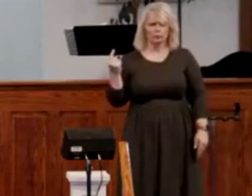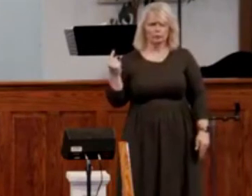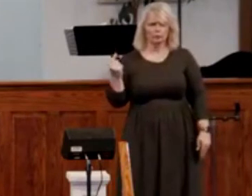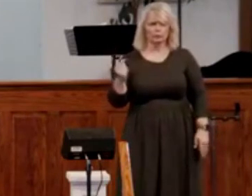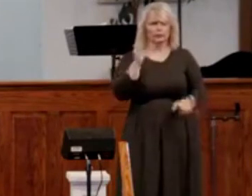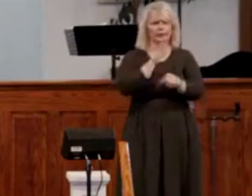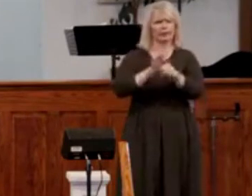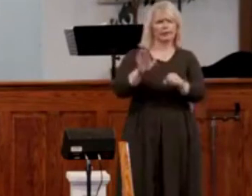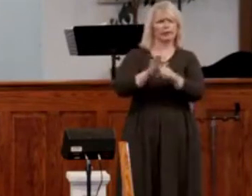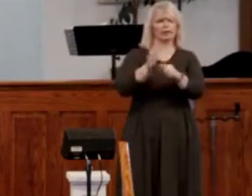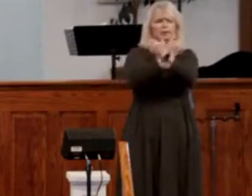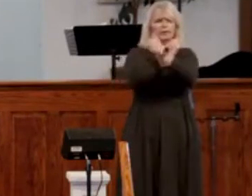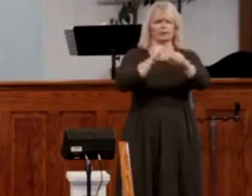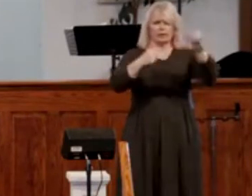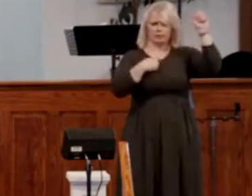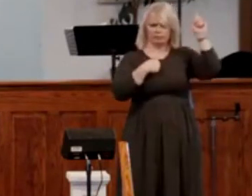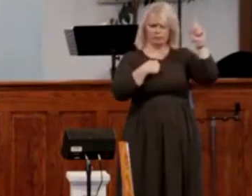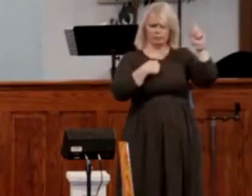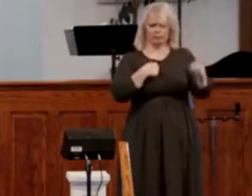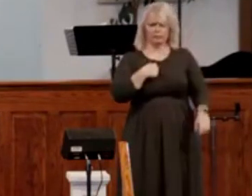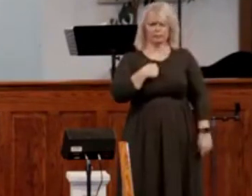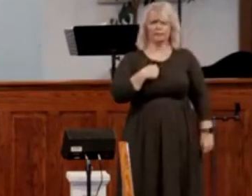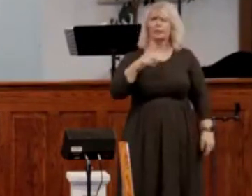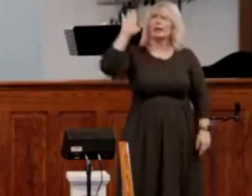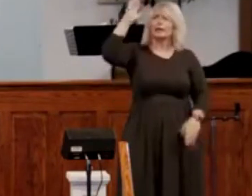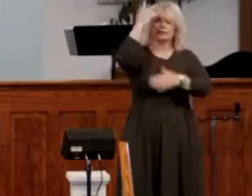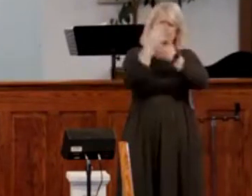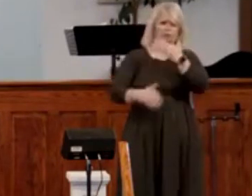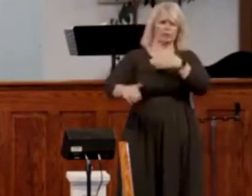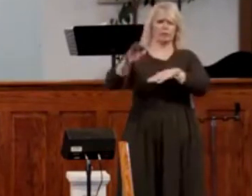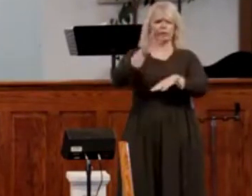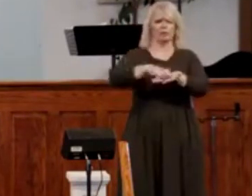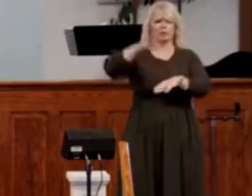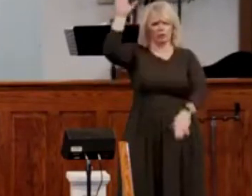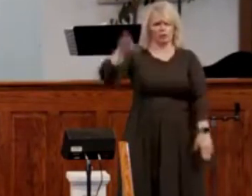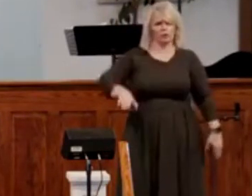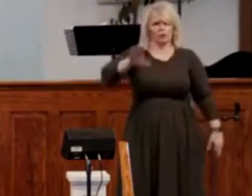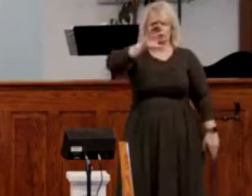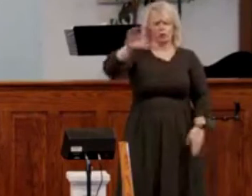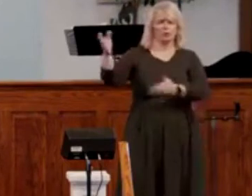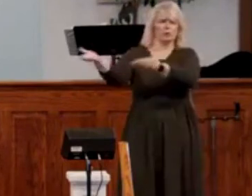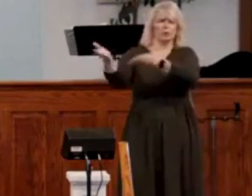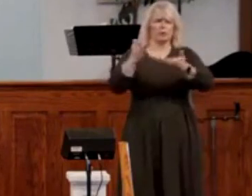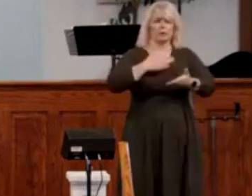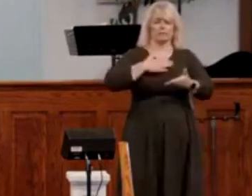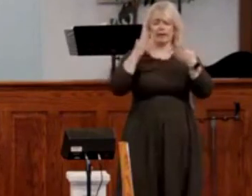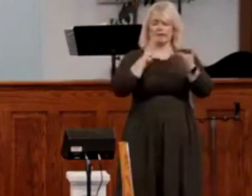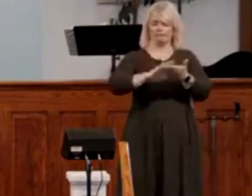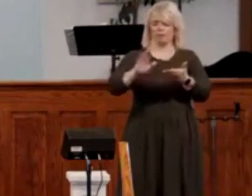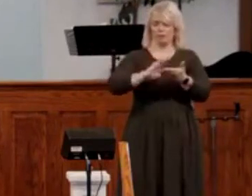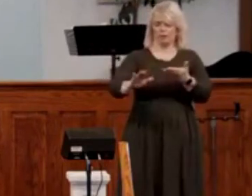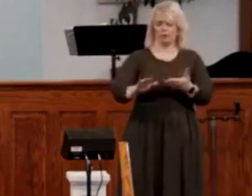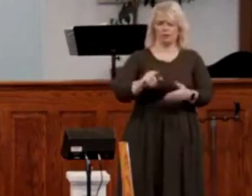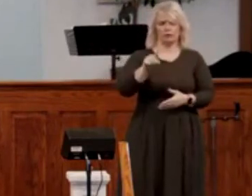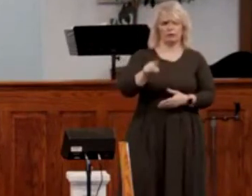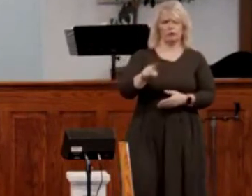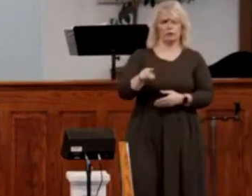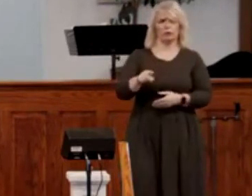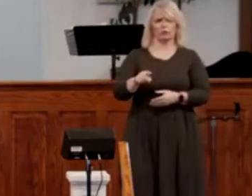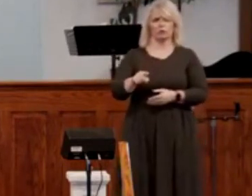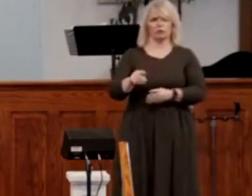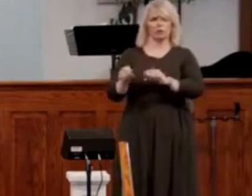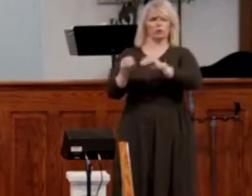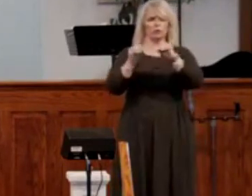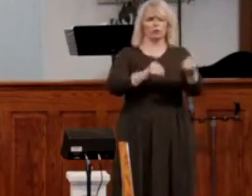is enough to save me? His blood on the cross brings about my forgiveness. Have you put your faith in him alone for salvation? Do you believe